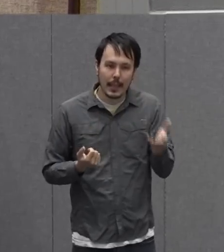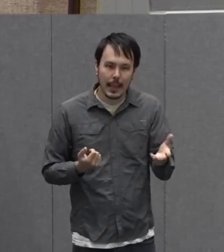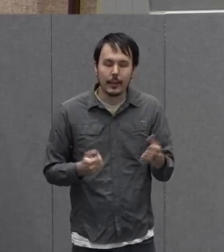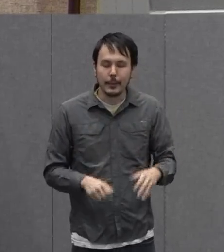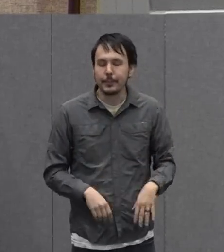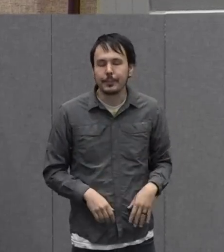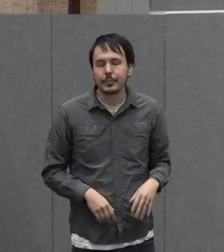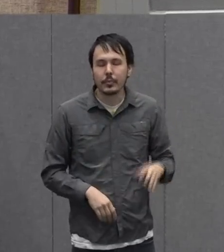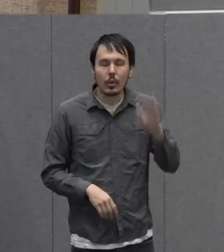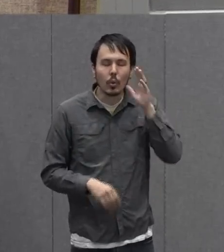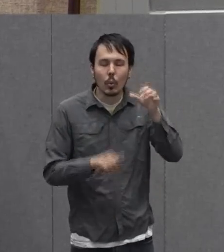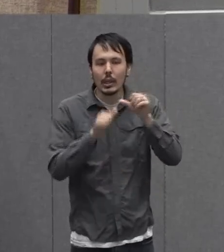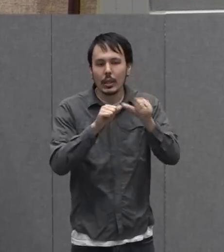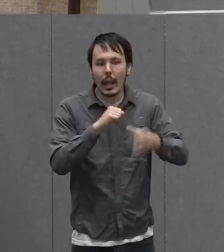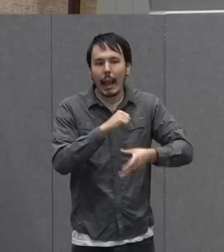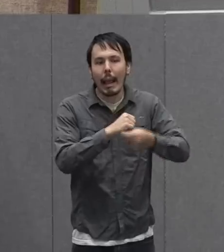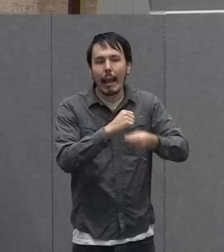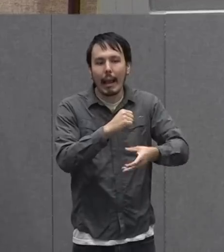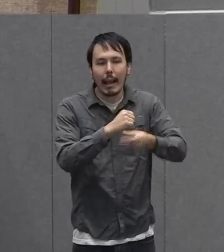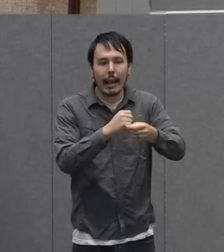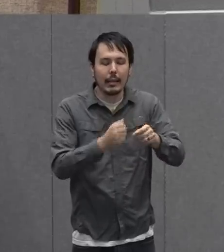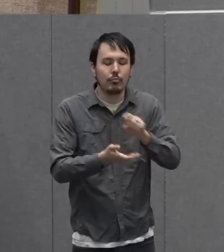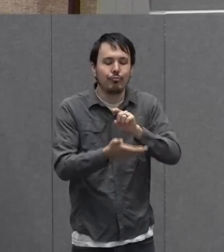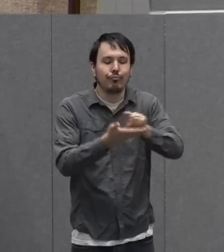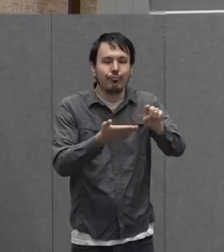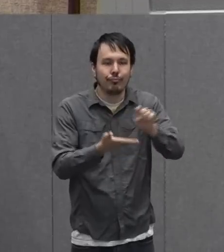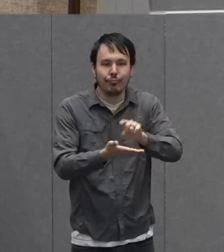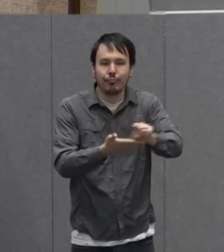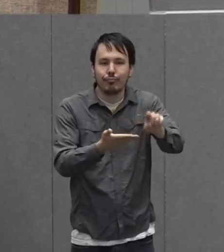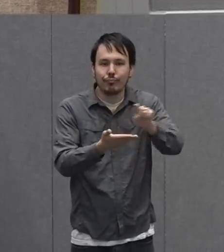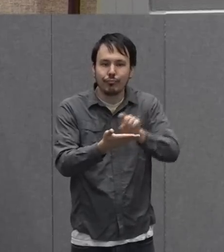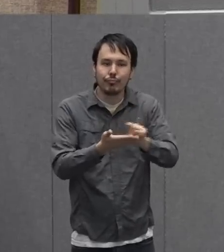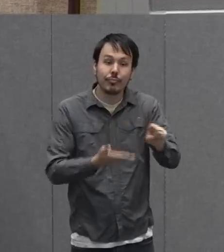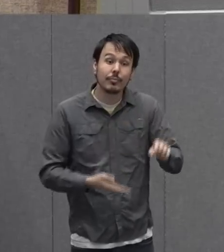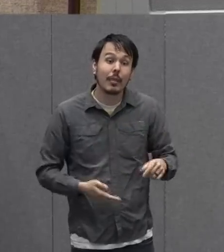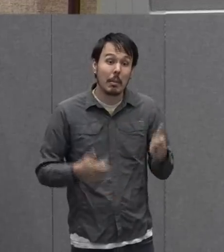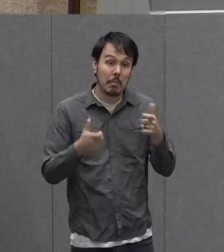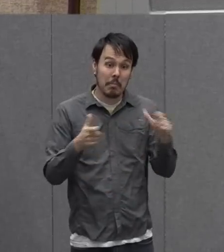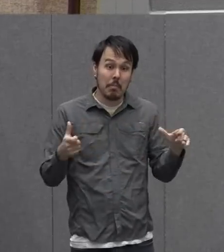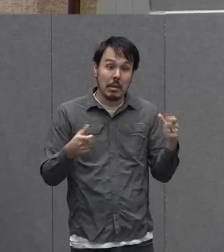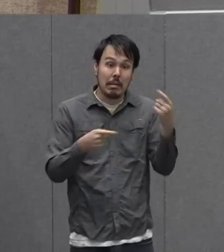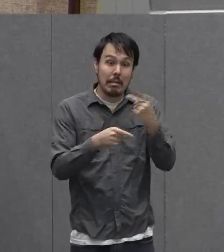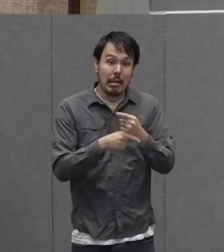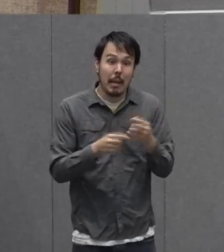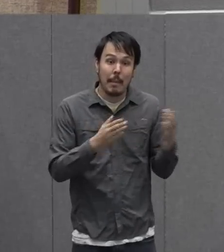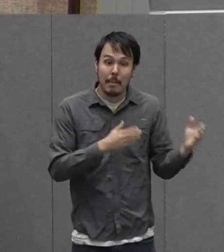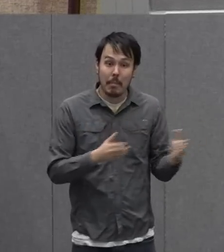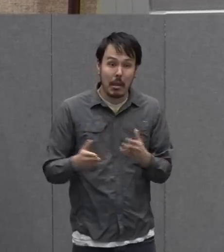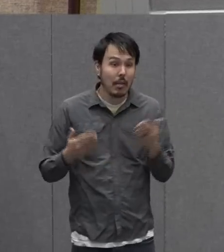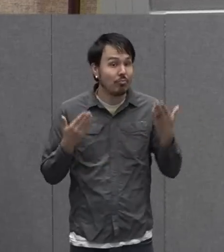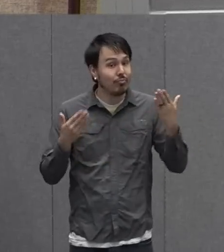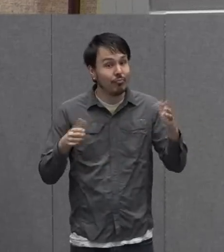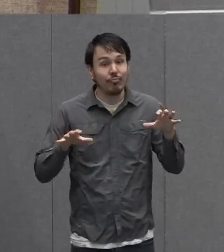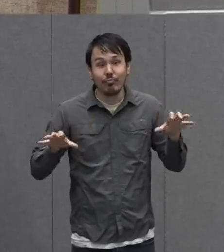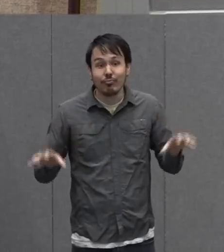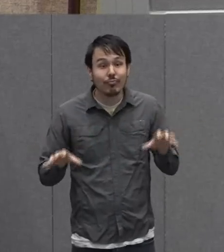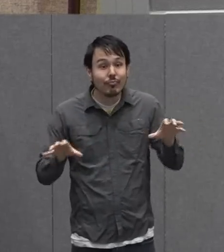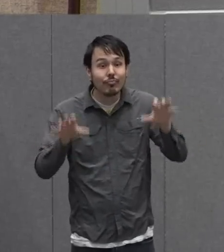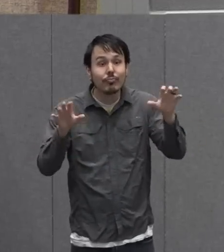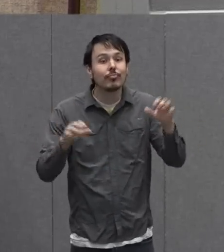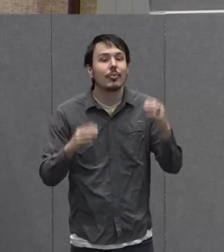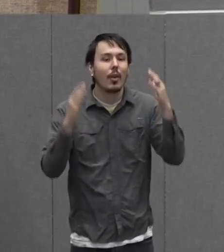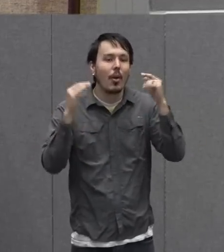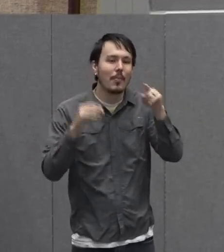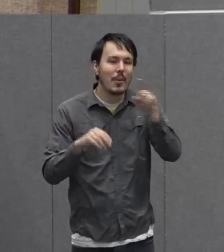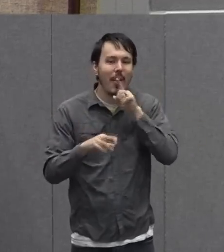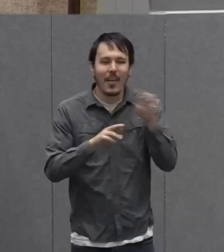add to it as the weeks go by. So we've got a big day of plans, so we ought to get started. But I hope that you